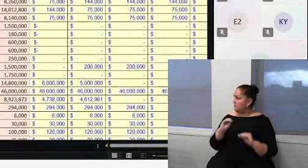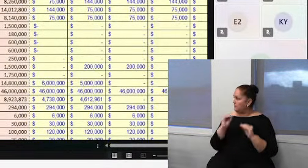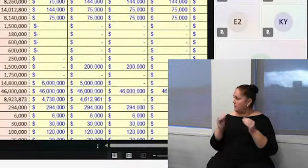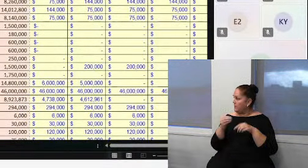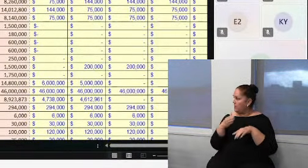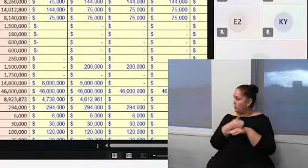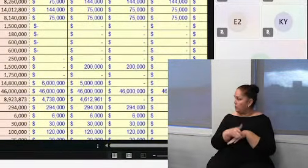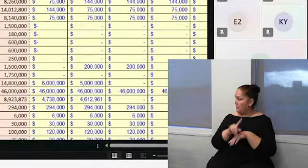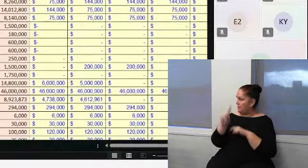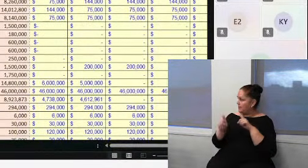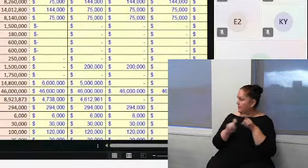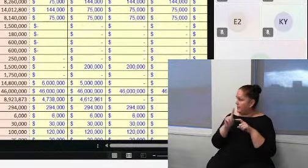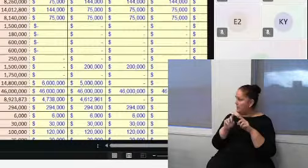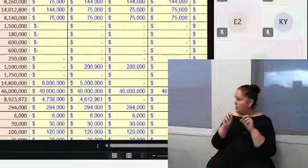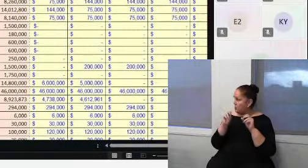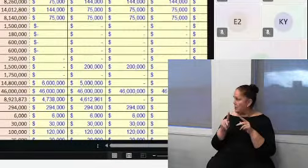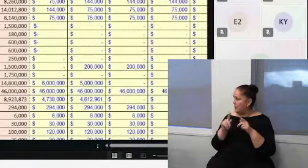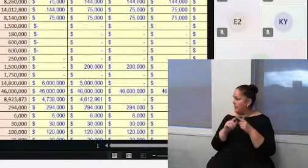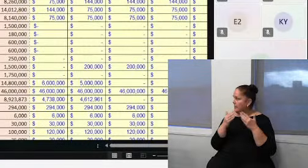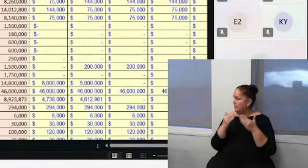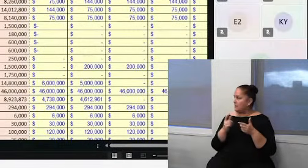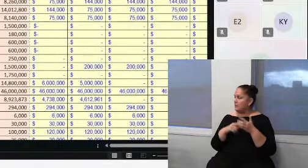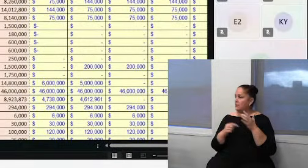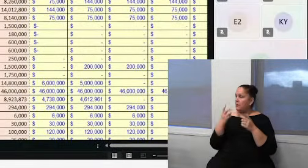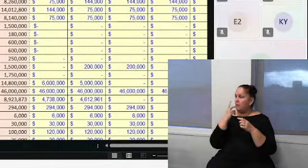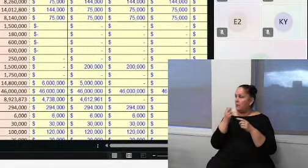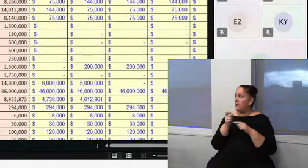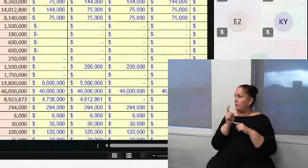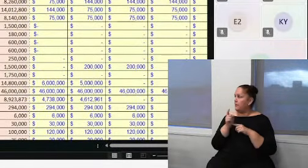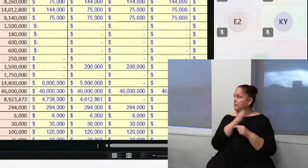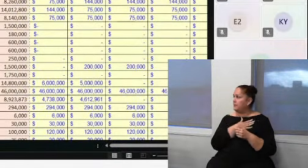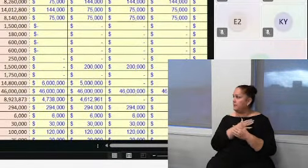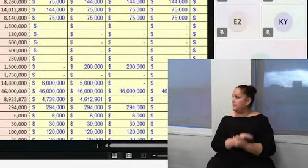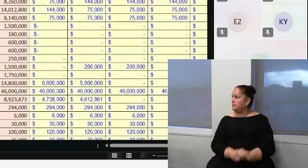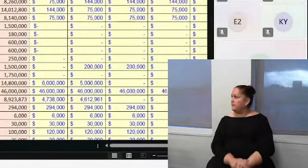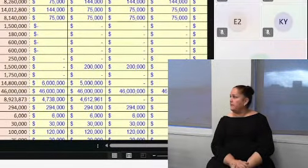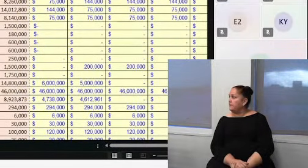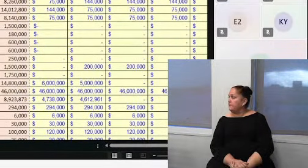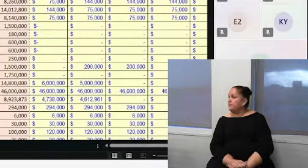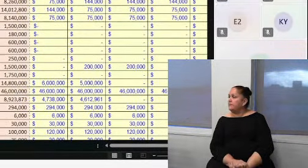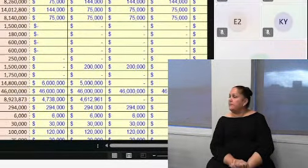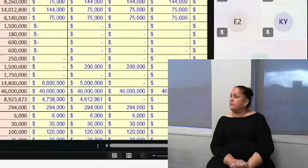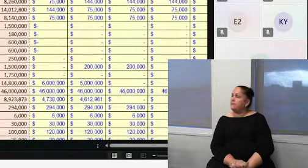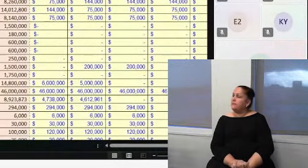All right, I'm hearing no cross-examination. Okay, so let's see where we are. One moment, please.